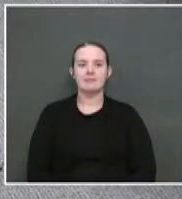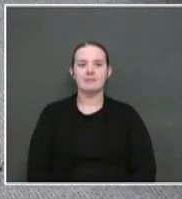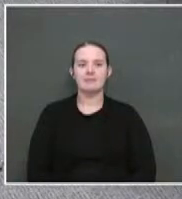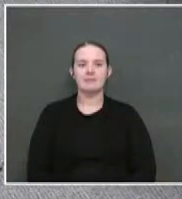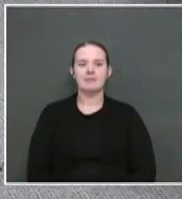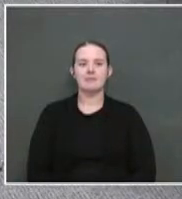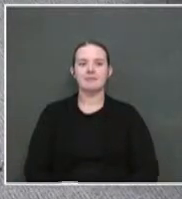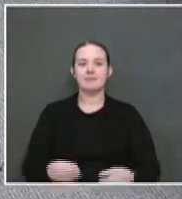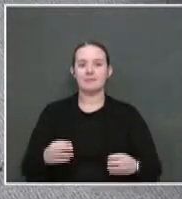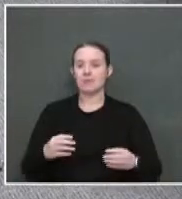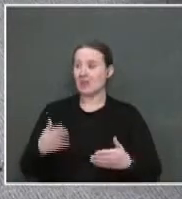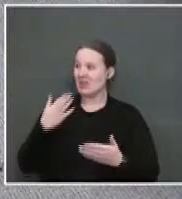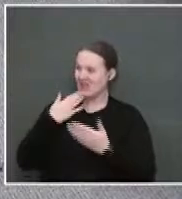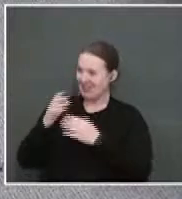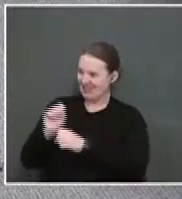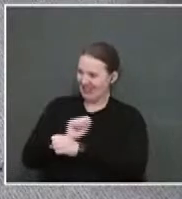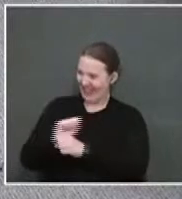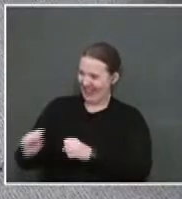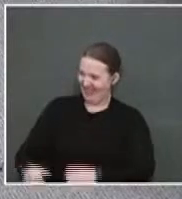That was a quick, Val. Good job.